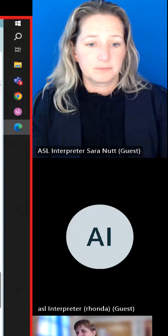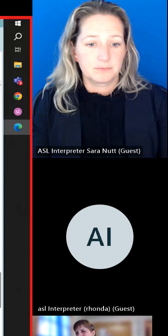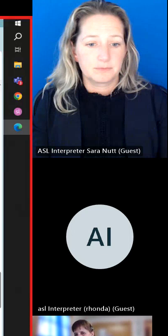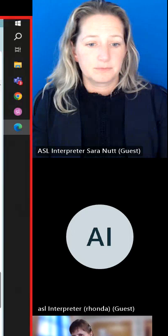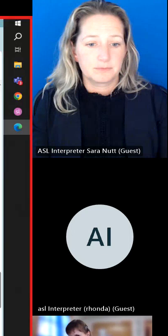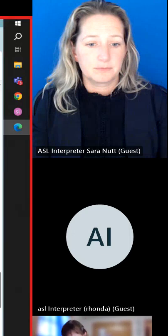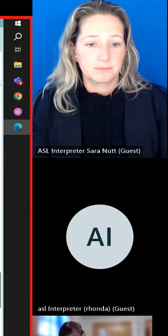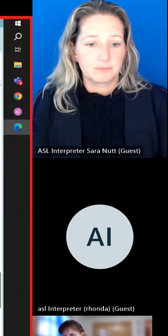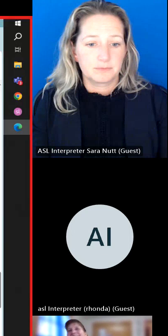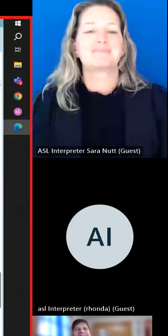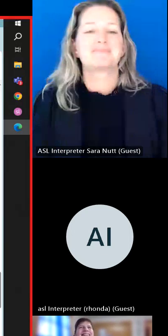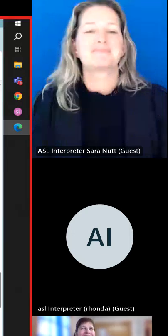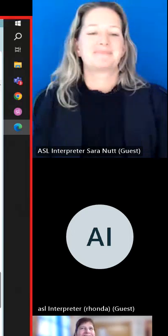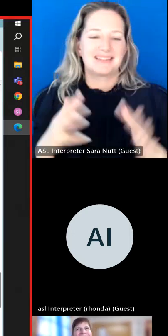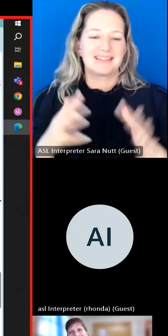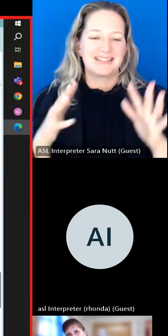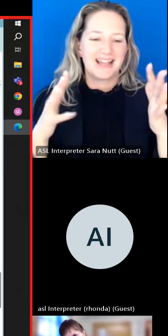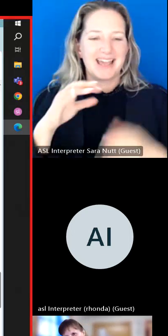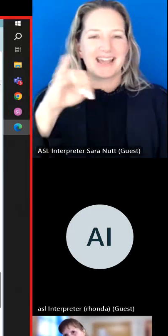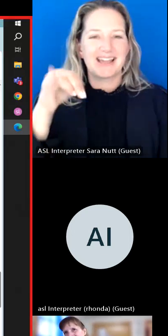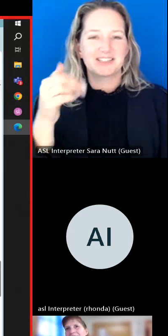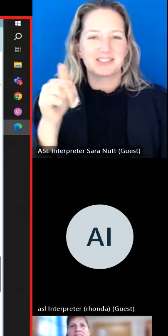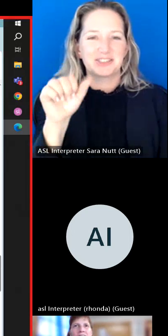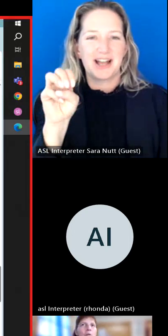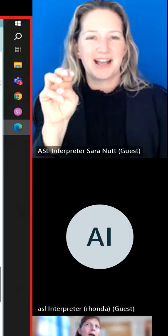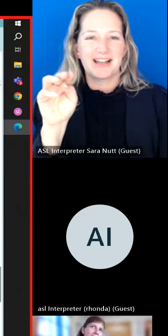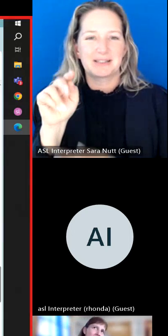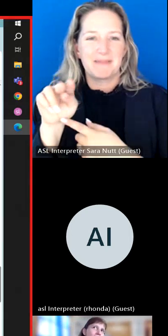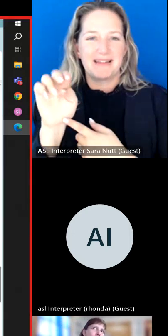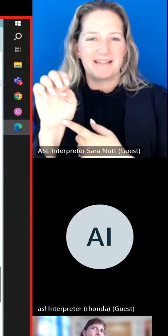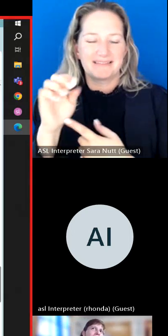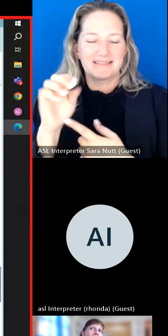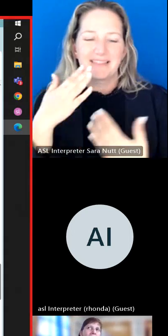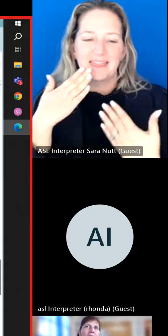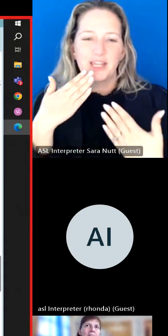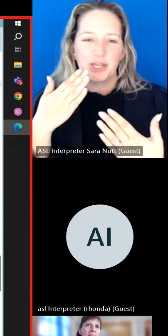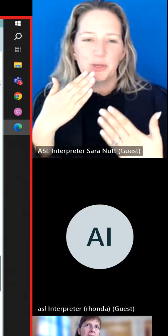Oh, All yay, right, Jasmine. Thank you. So what